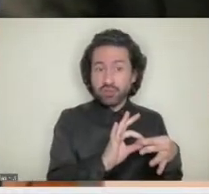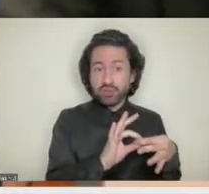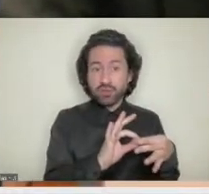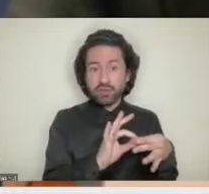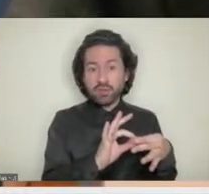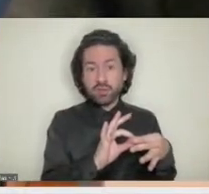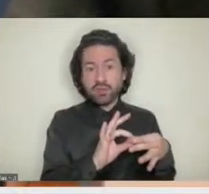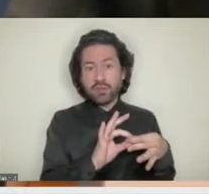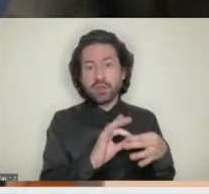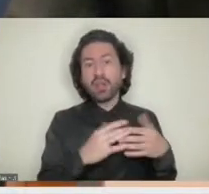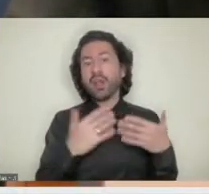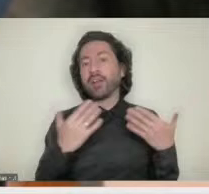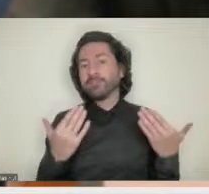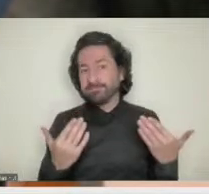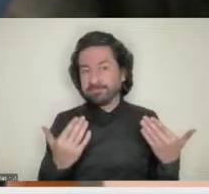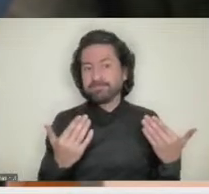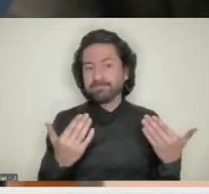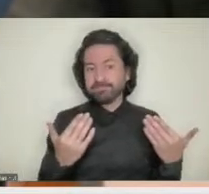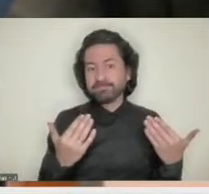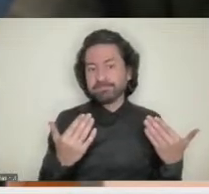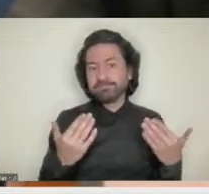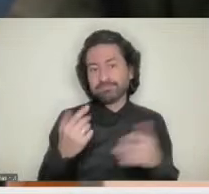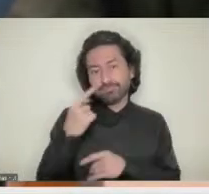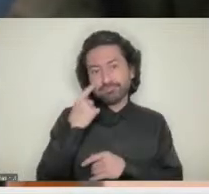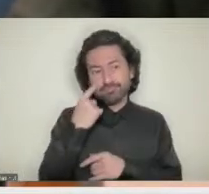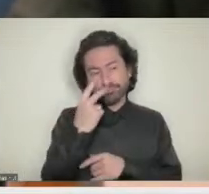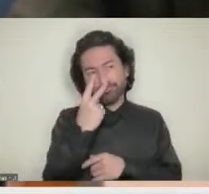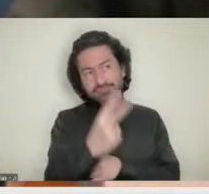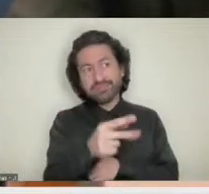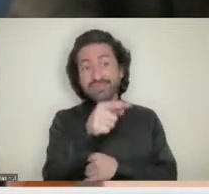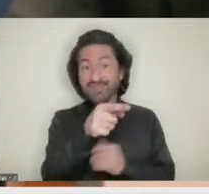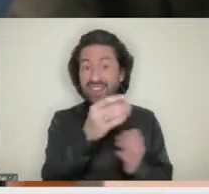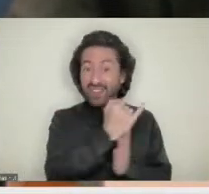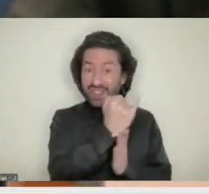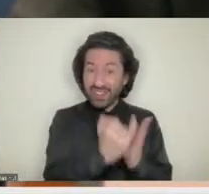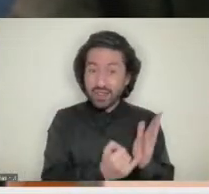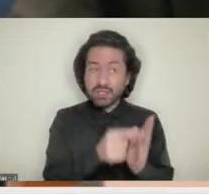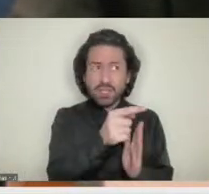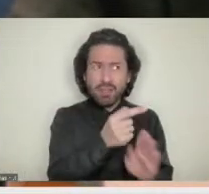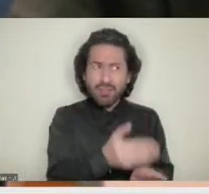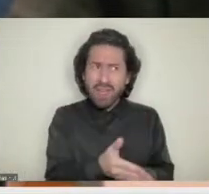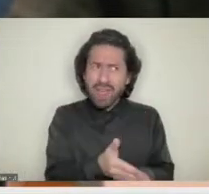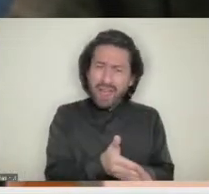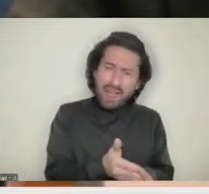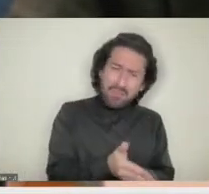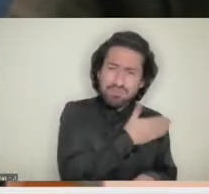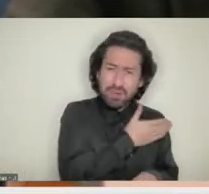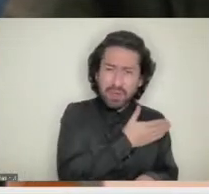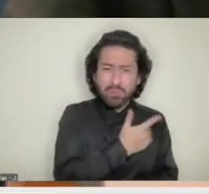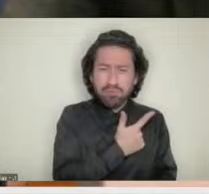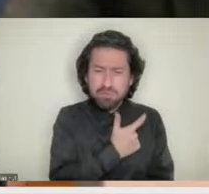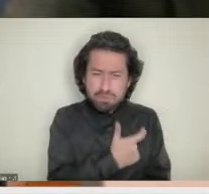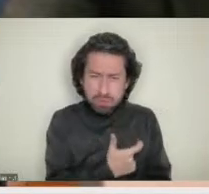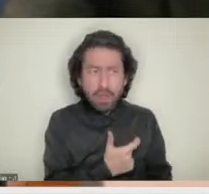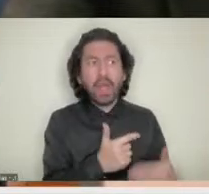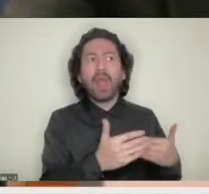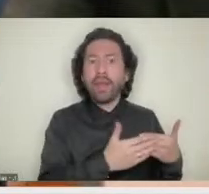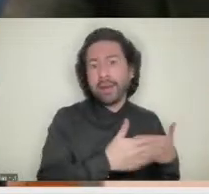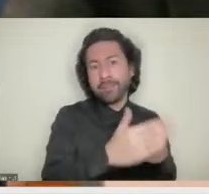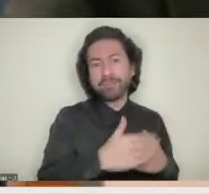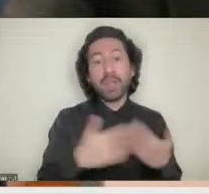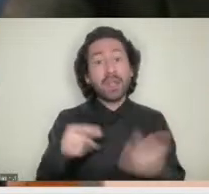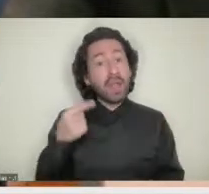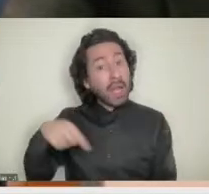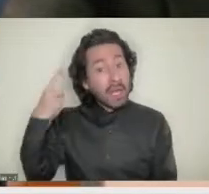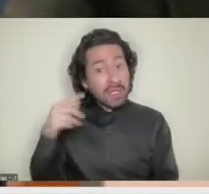systems, not in all cases do we see that design has been incorporated from the beginning. In the book